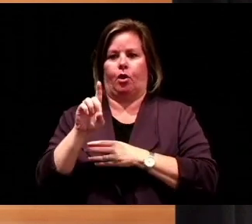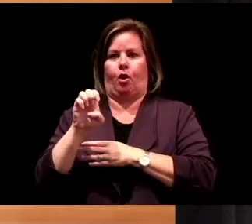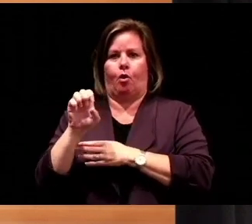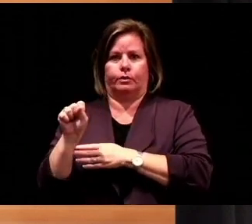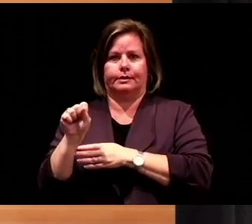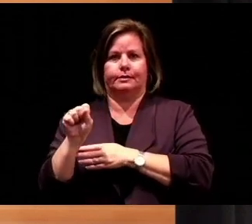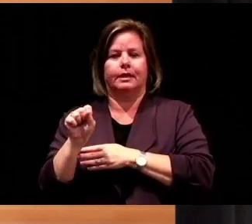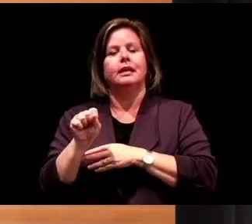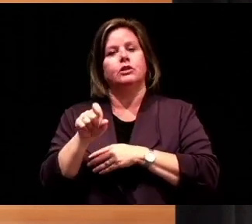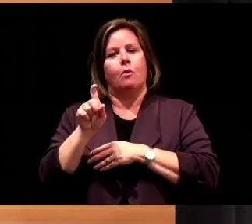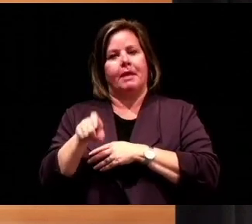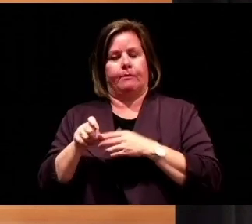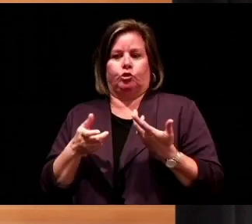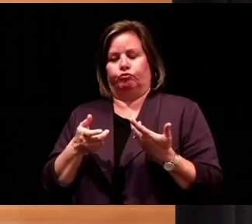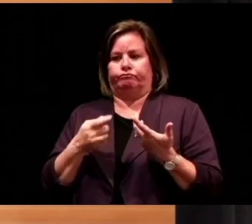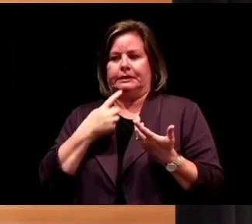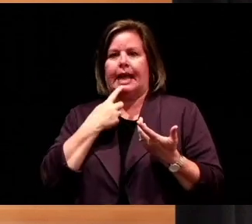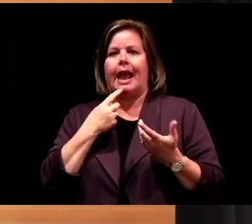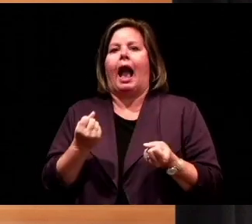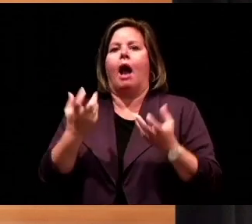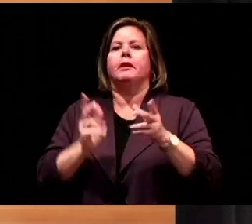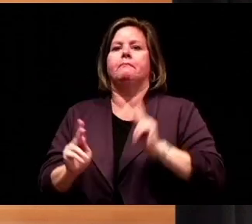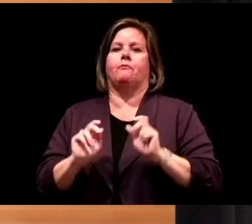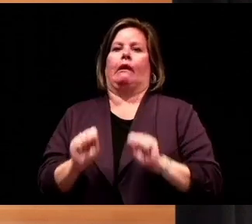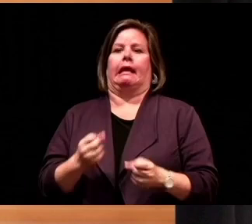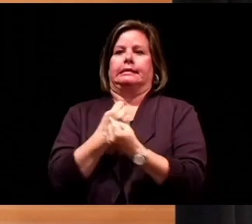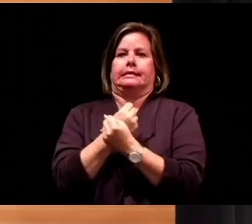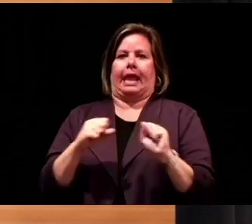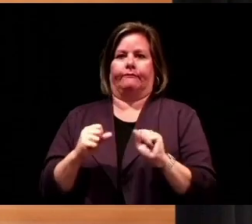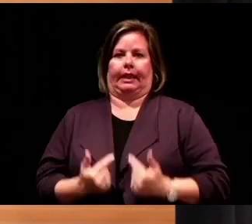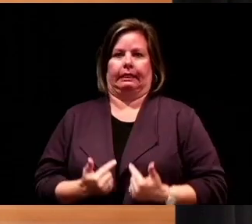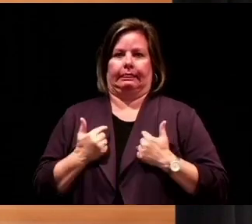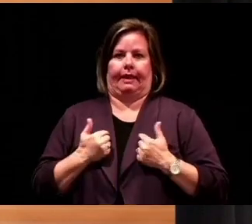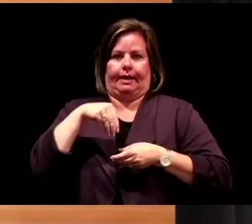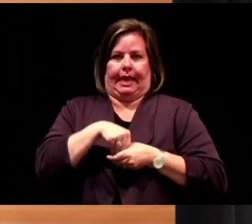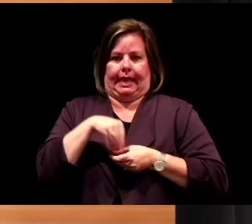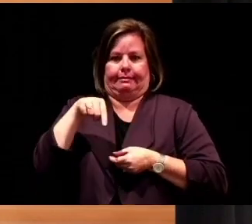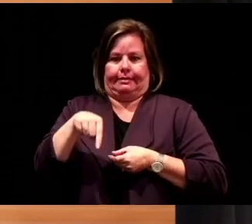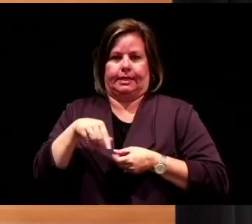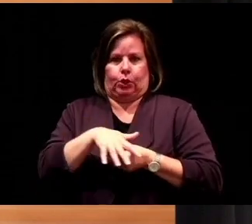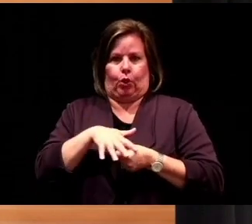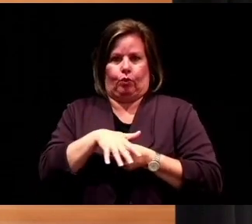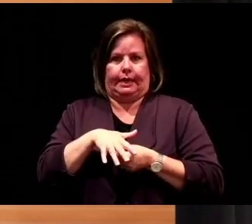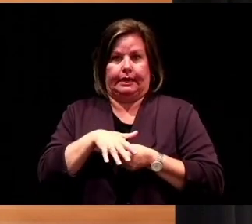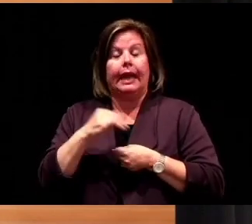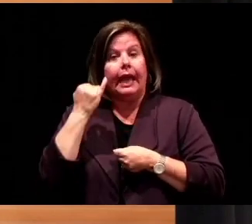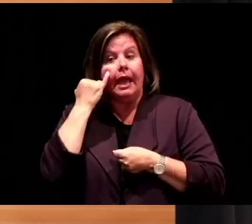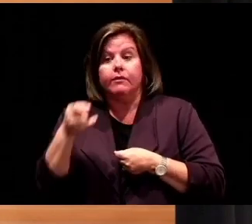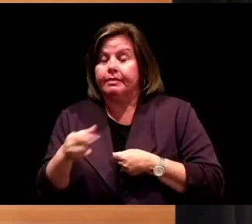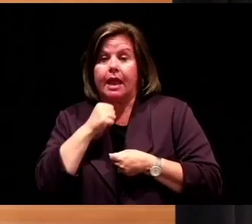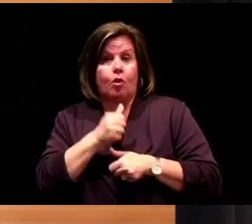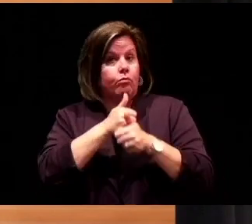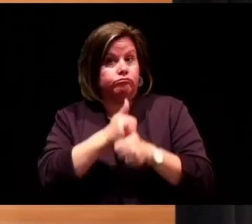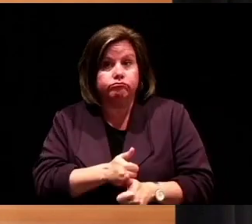discriminatory impact, even if they're not written intentionally with the idea of keeping families away. So specifically,